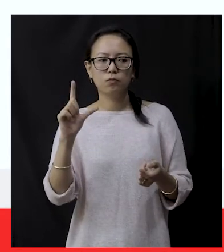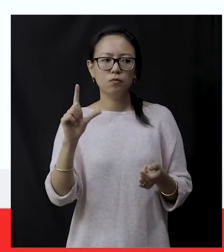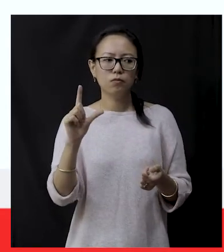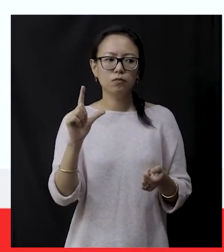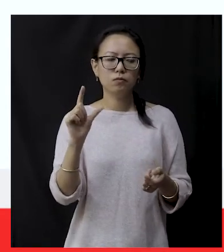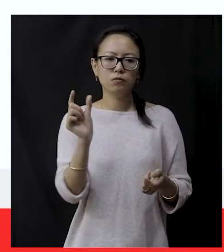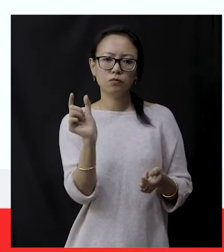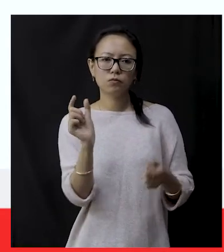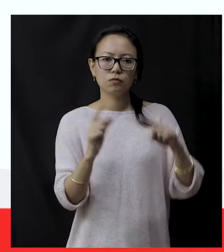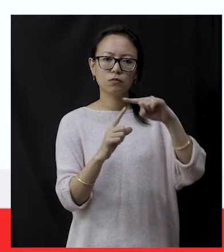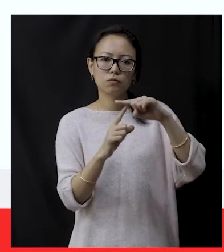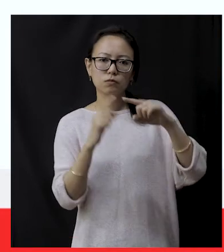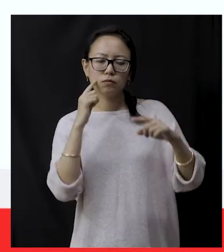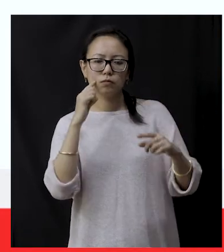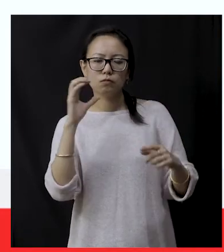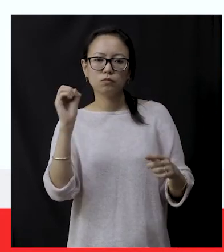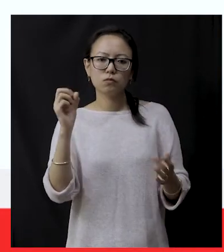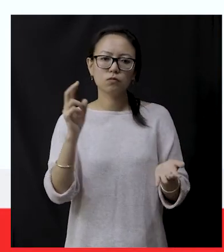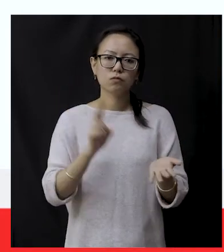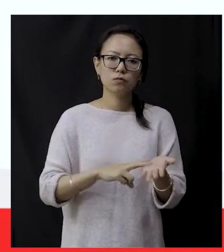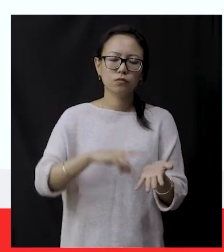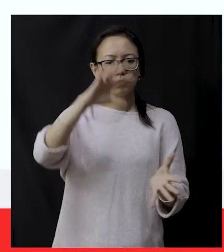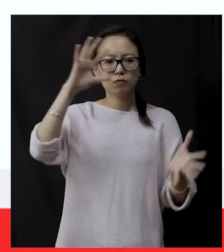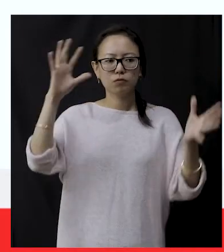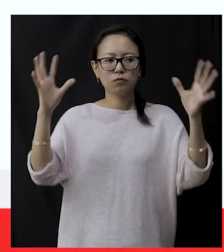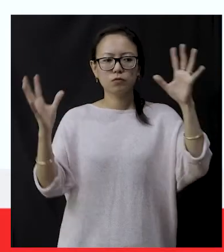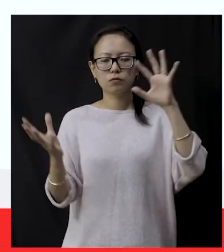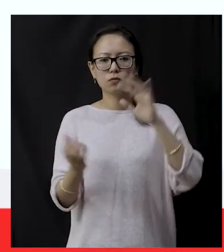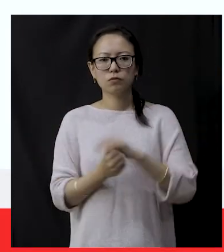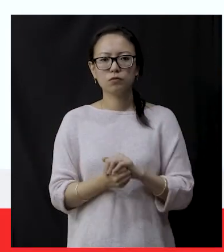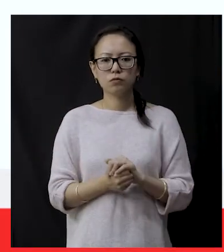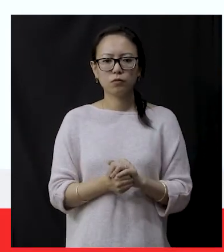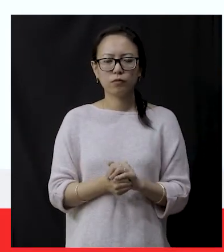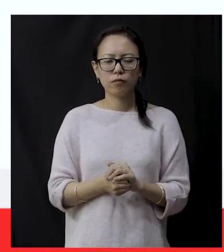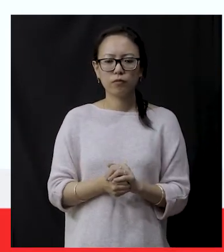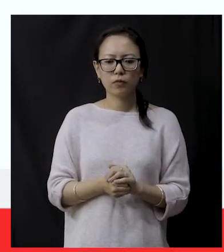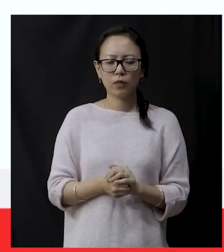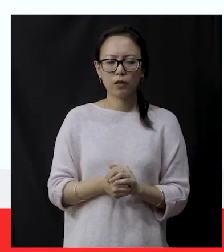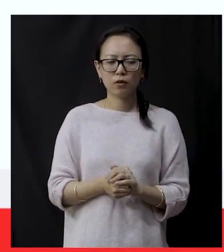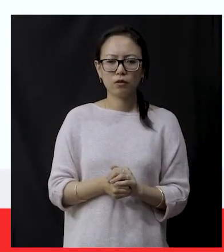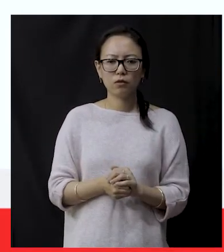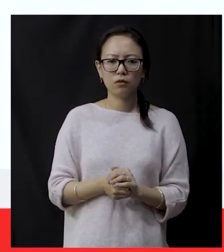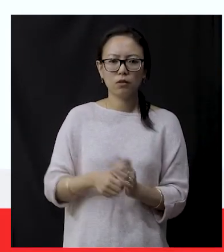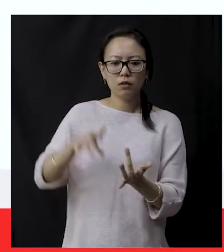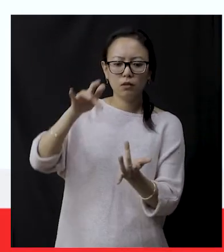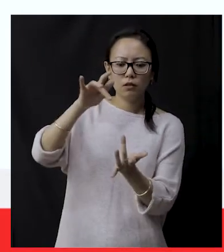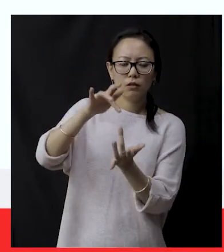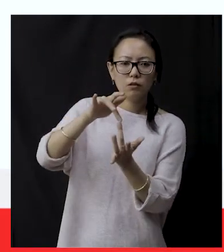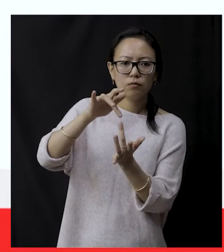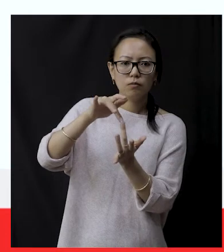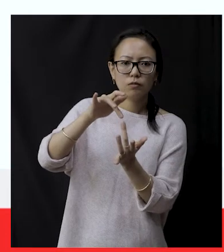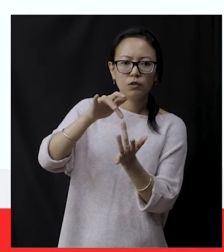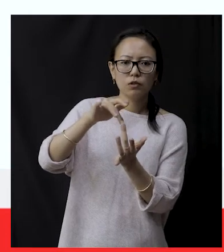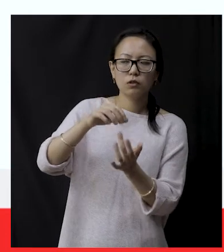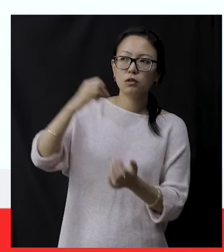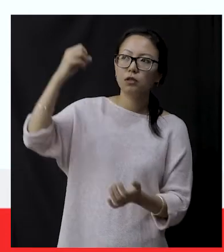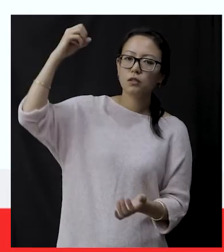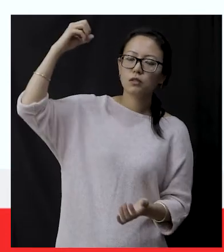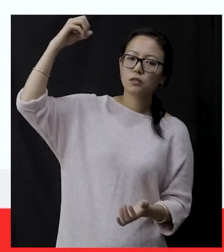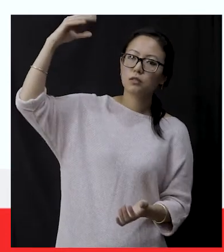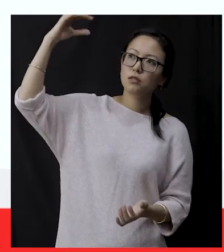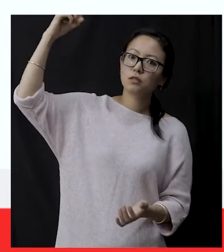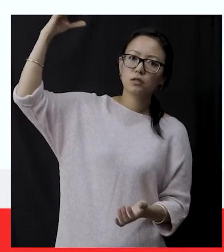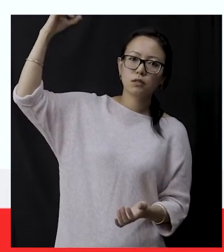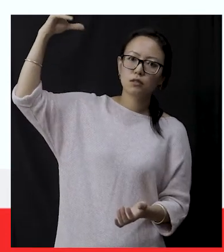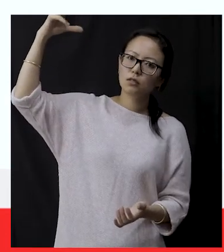Now, students, in the middle here, we have sun. And like I've said, the sun, it is a huge ball